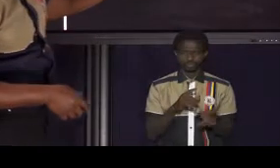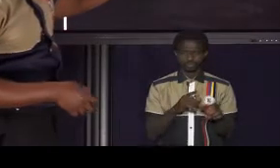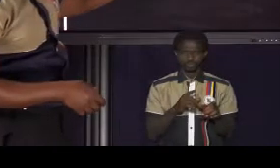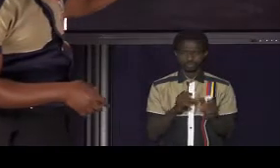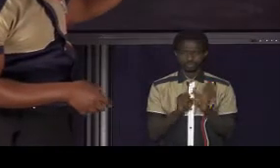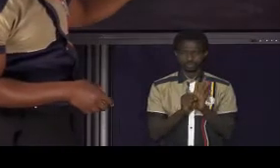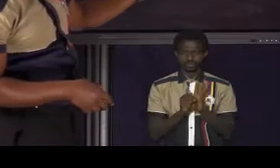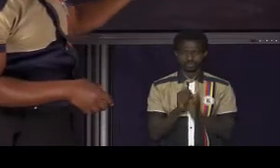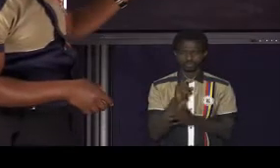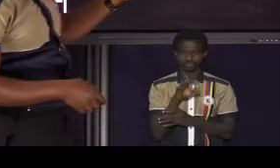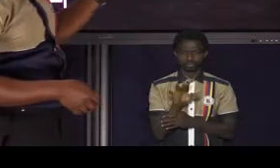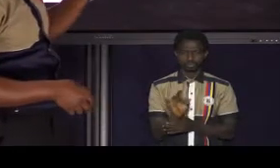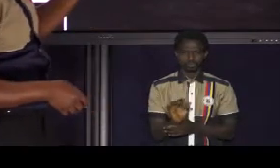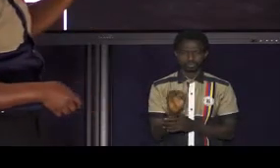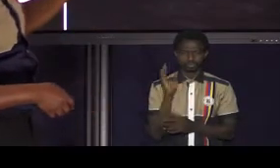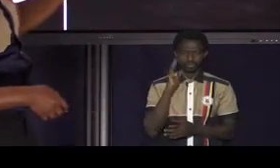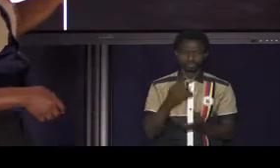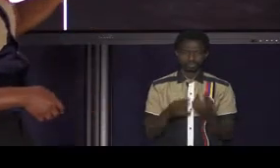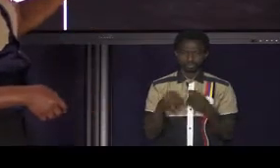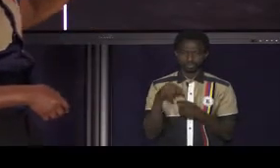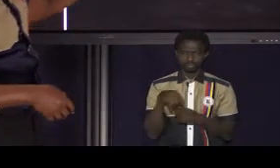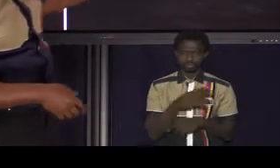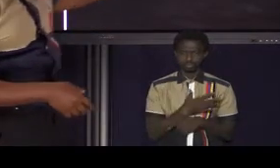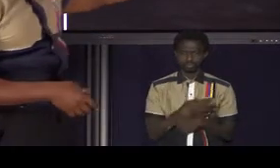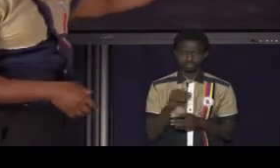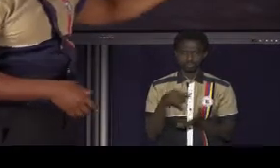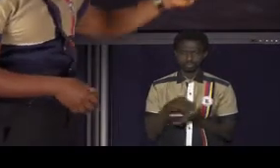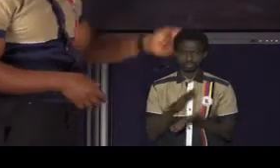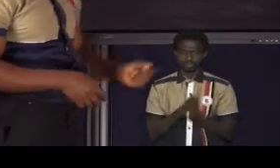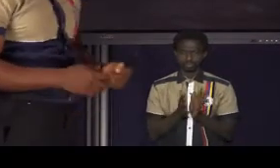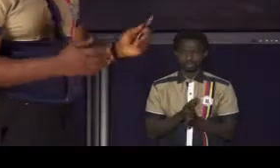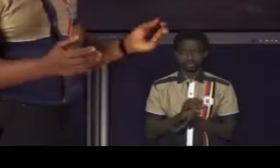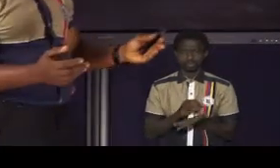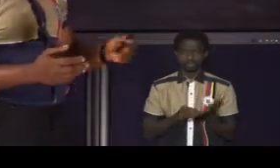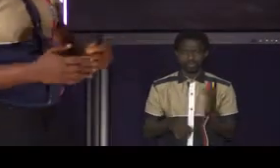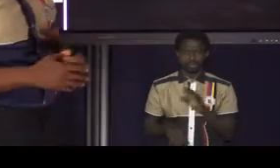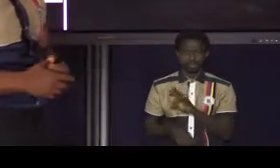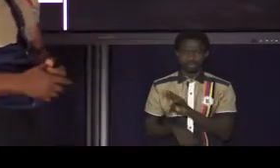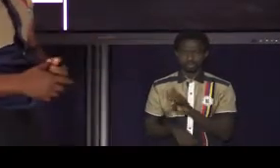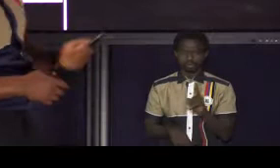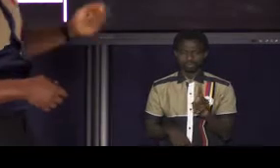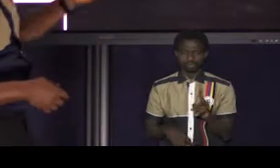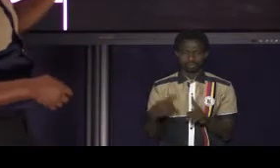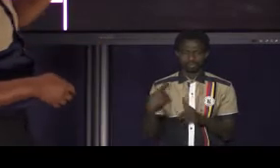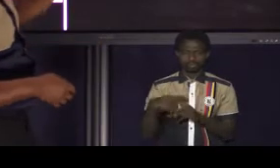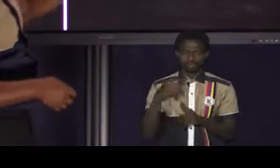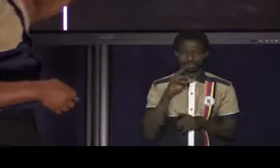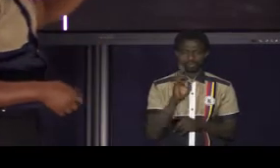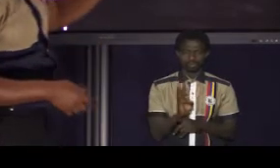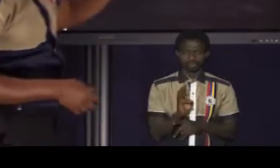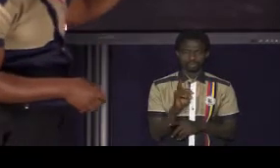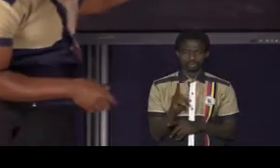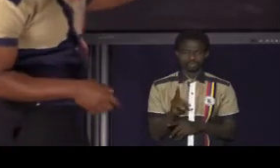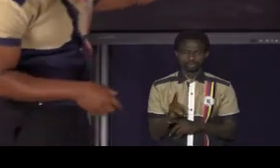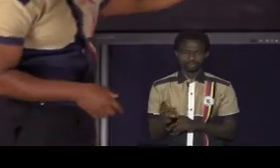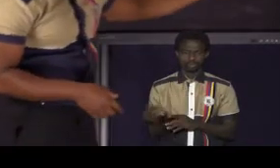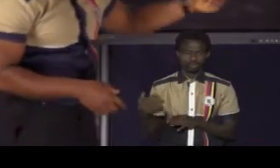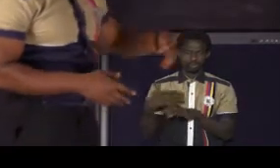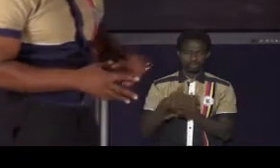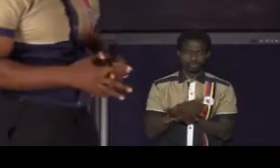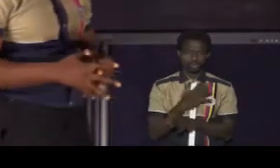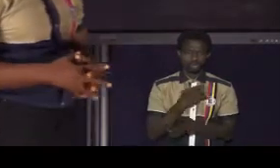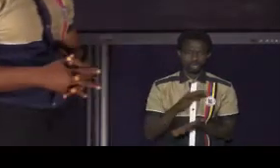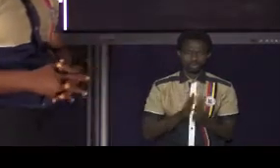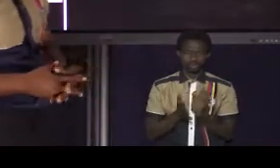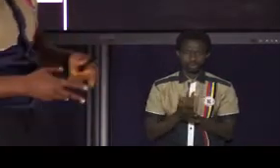sign, 180 will come down, but plus 71 crosses over and it becomes minus 71. Plus 61 crosses over and it